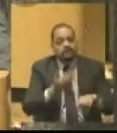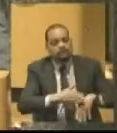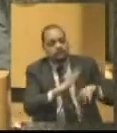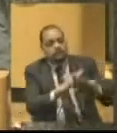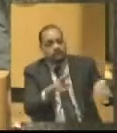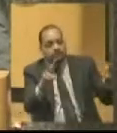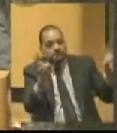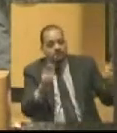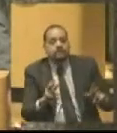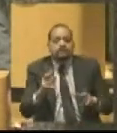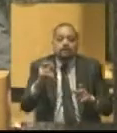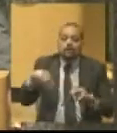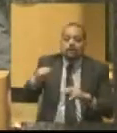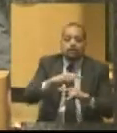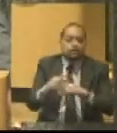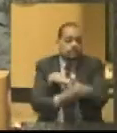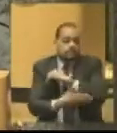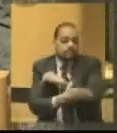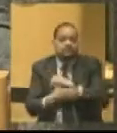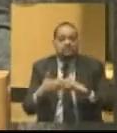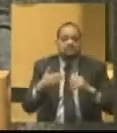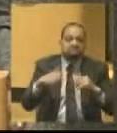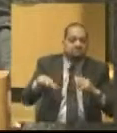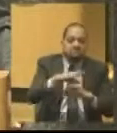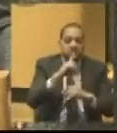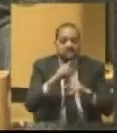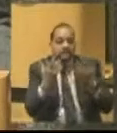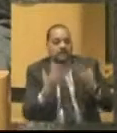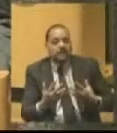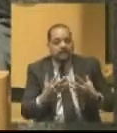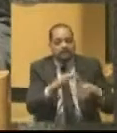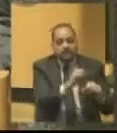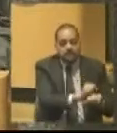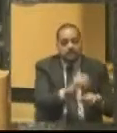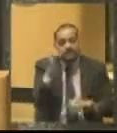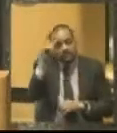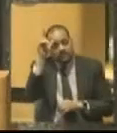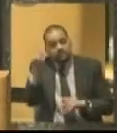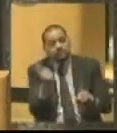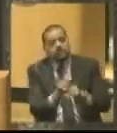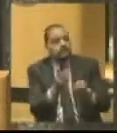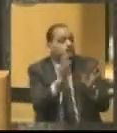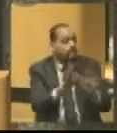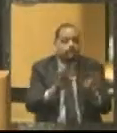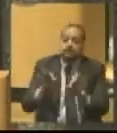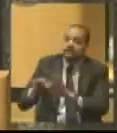honor, lifted the heavy load of the national heart. He freed the slaves, but he also redeemed the nation.